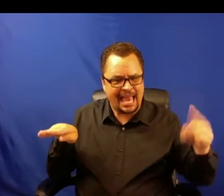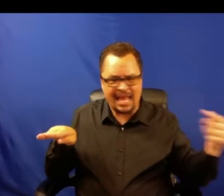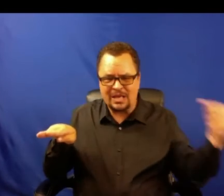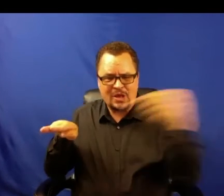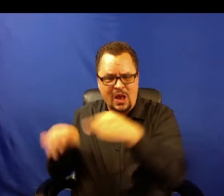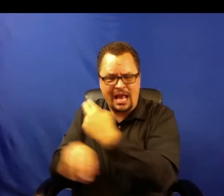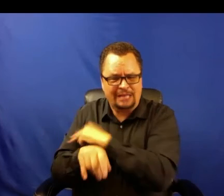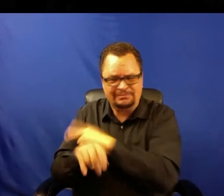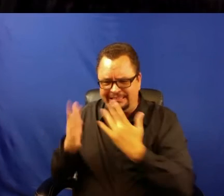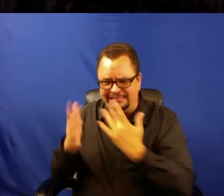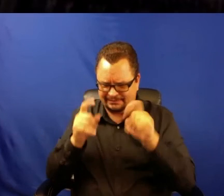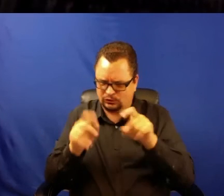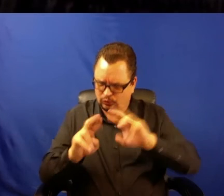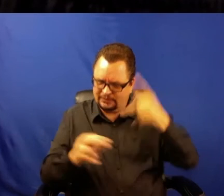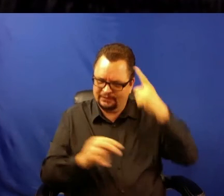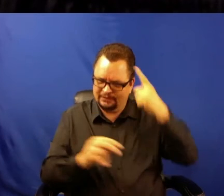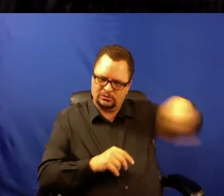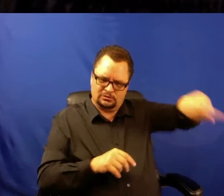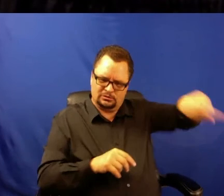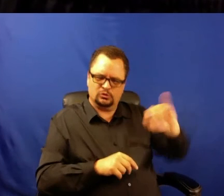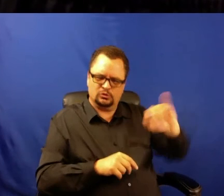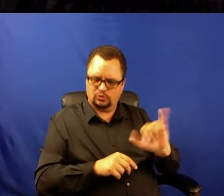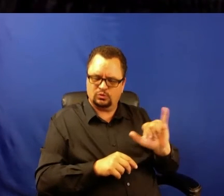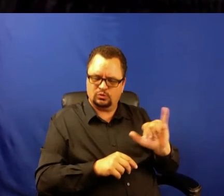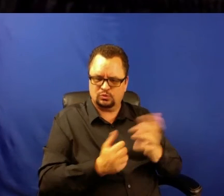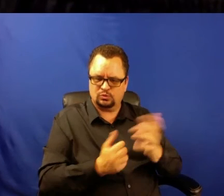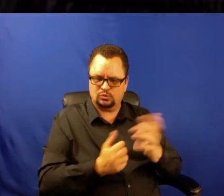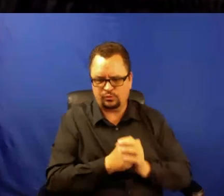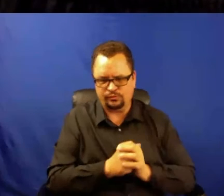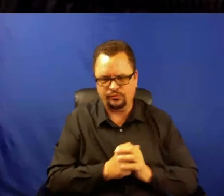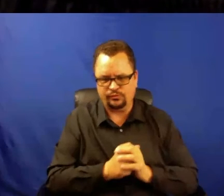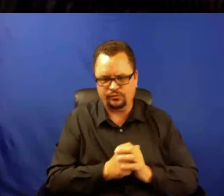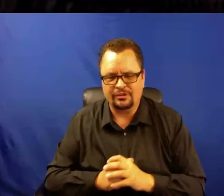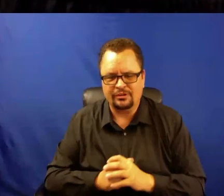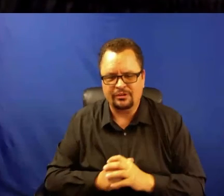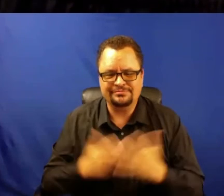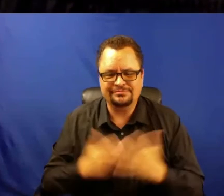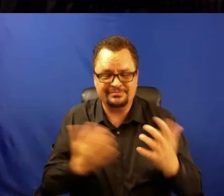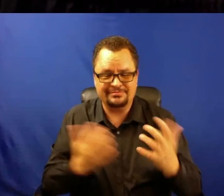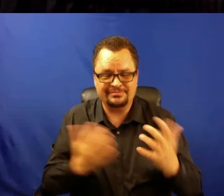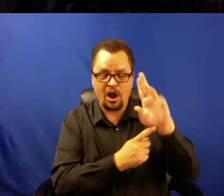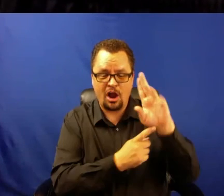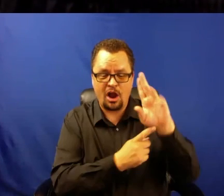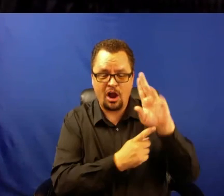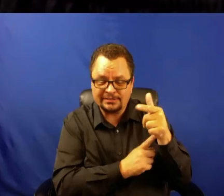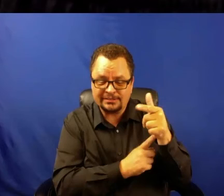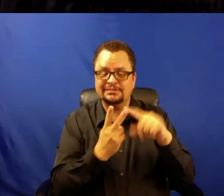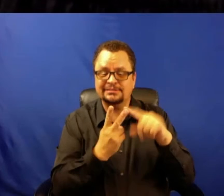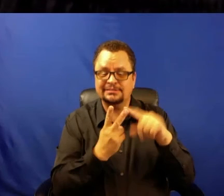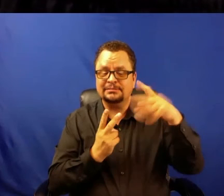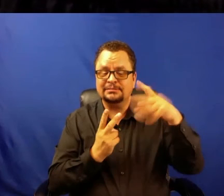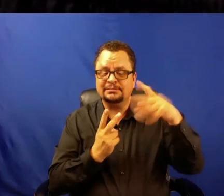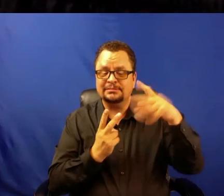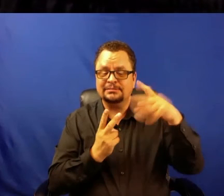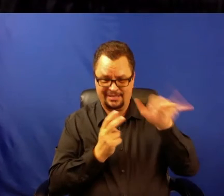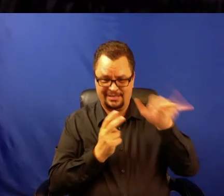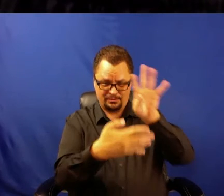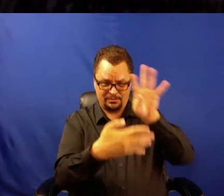August and September are the weekends. Hospitals are not reporting to us on the weekends. So when they have the